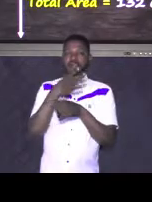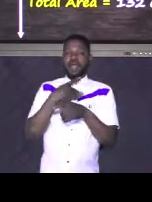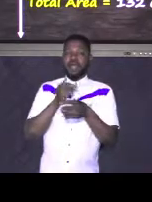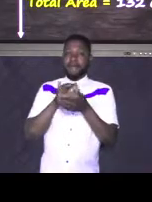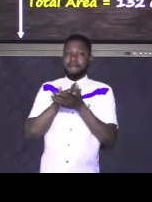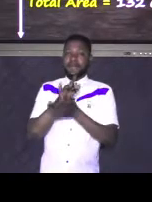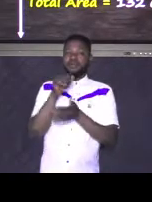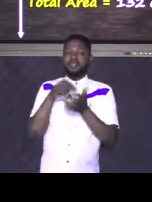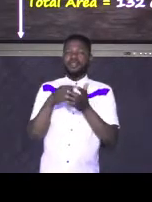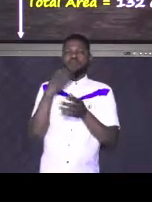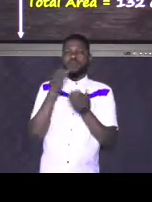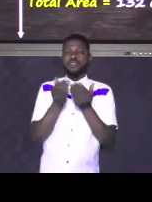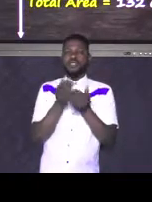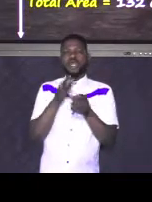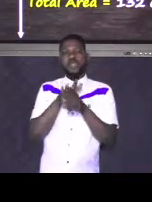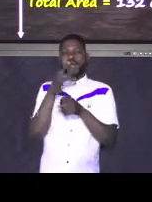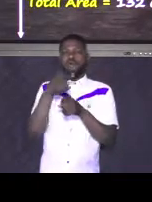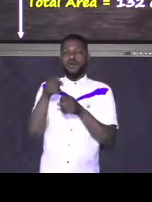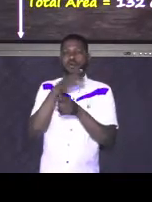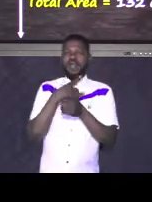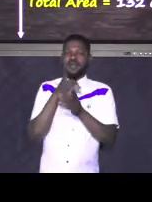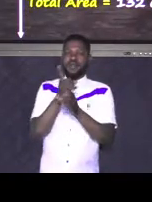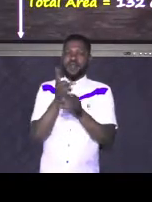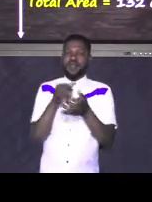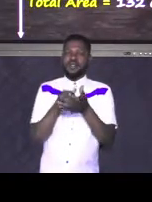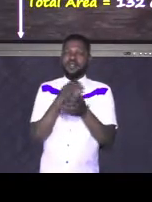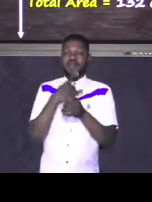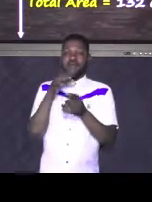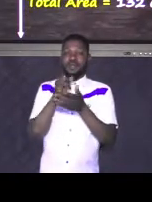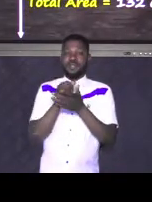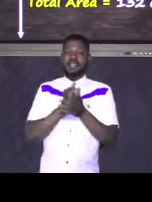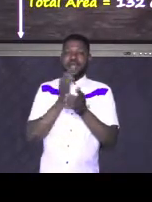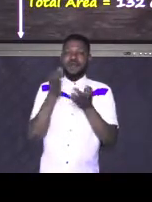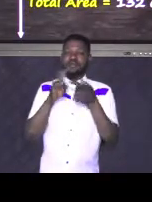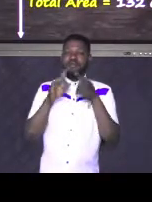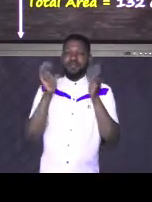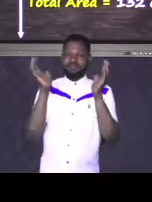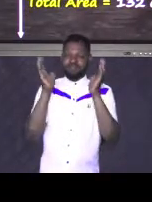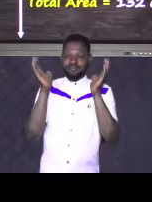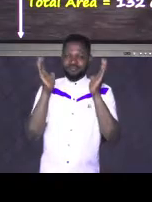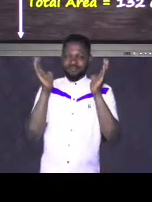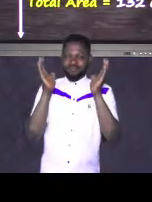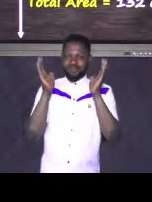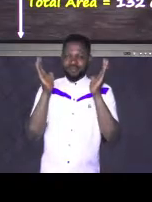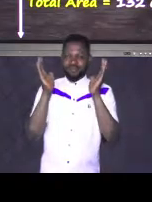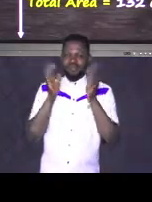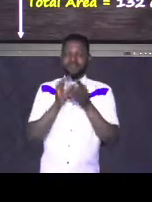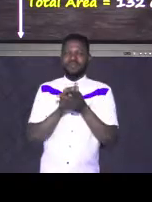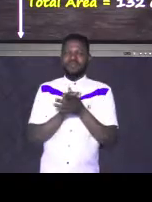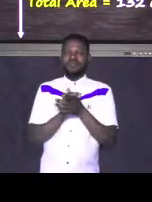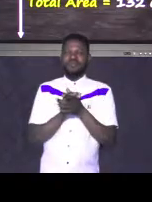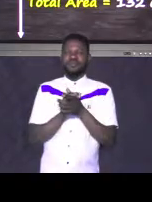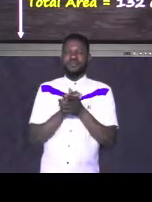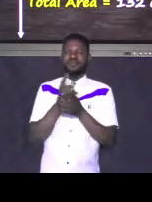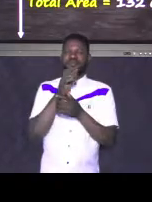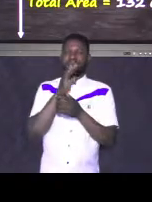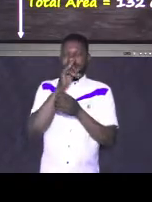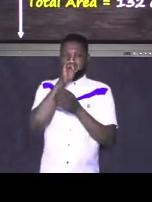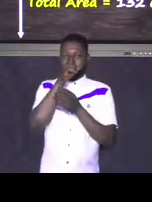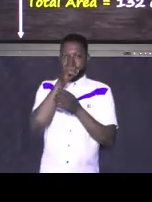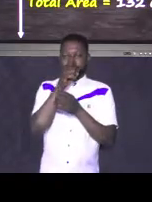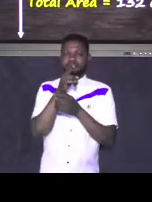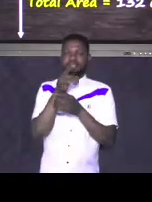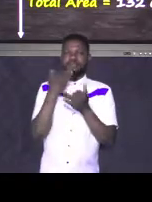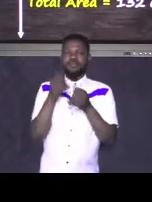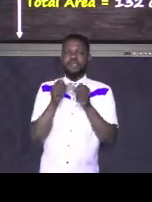squares. And I believe this was easy enough for you and you got it. And for that, I will celebrate you with a chair. You are